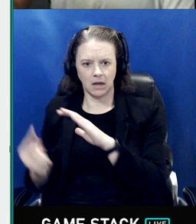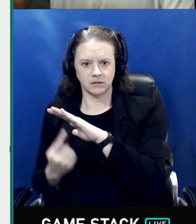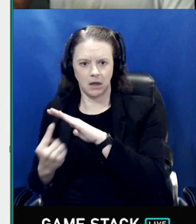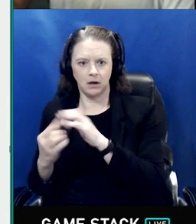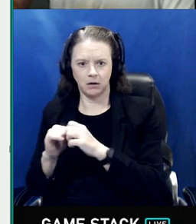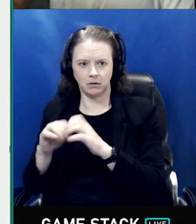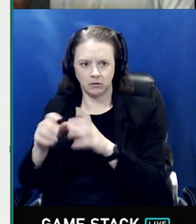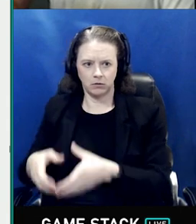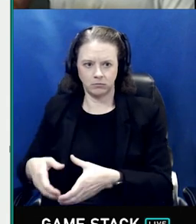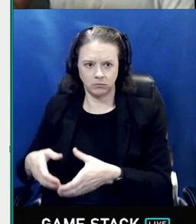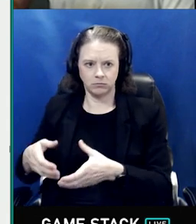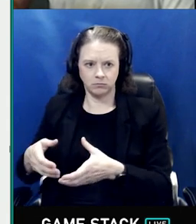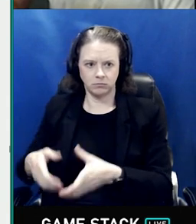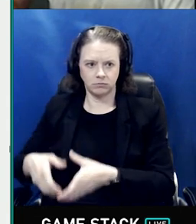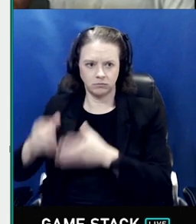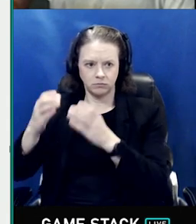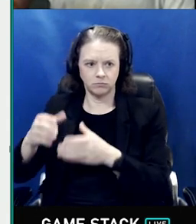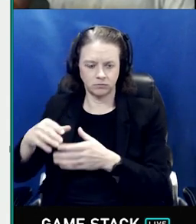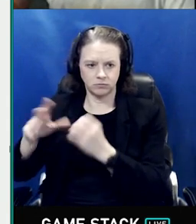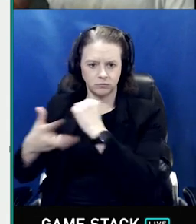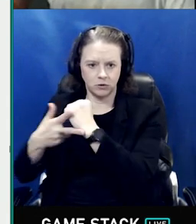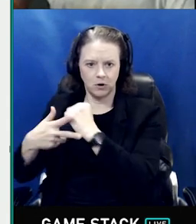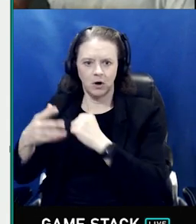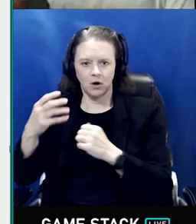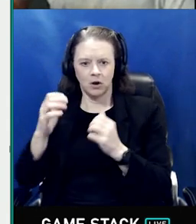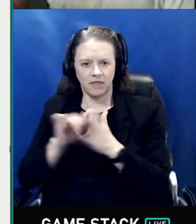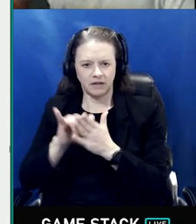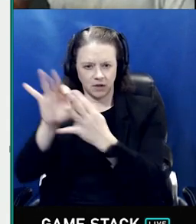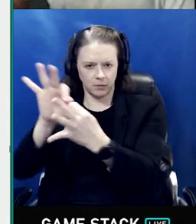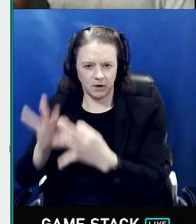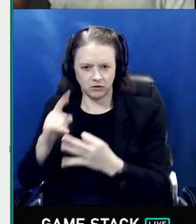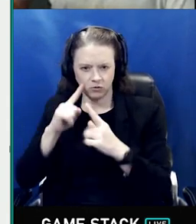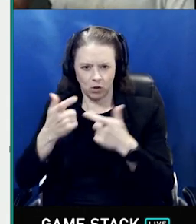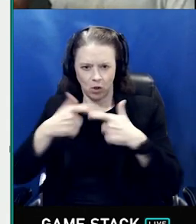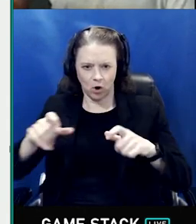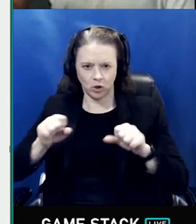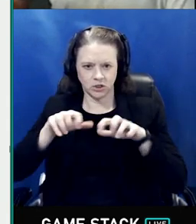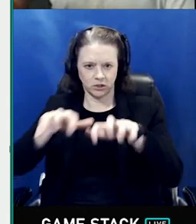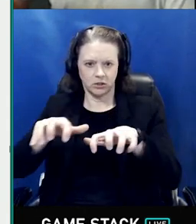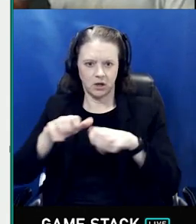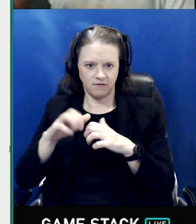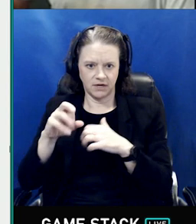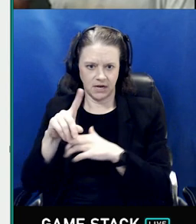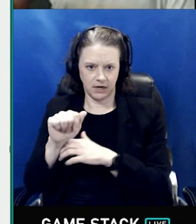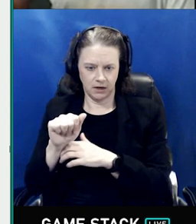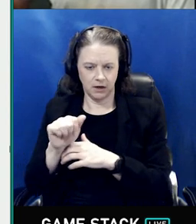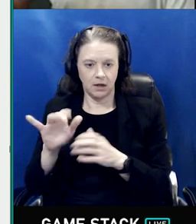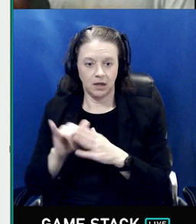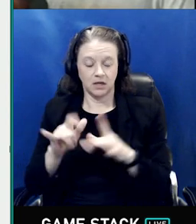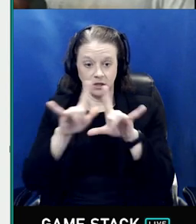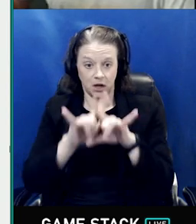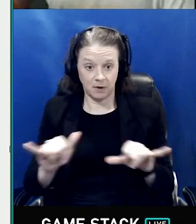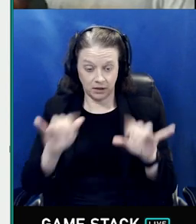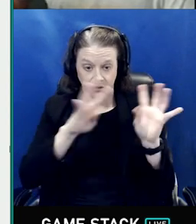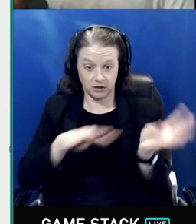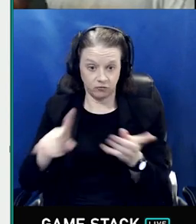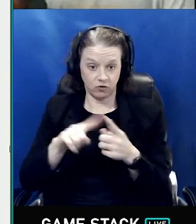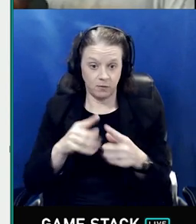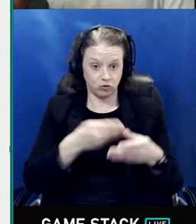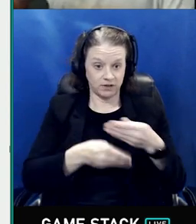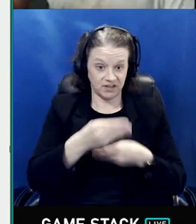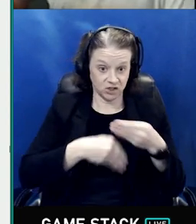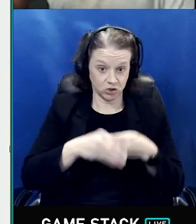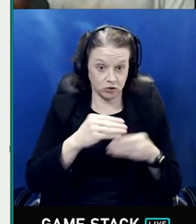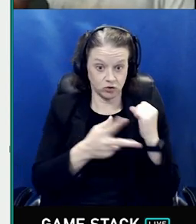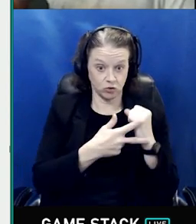over large volumes of data. All data is automatically synced from the transactional store to the analytical store in near real time, just